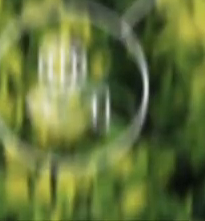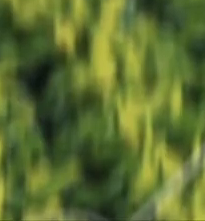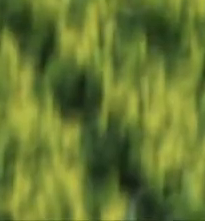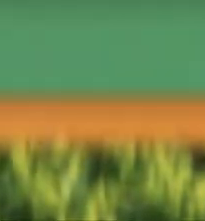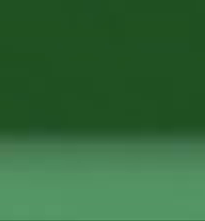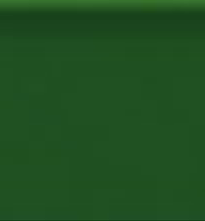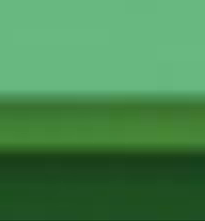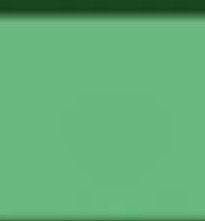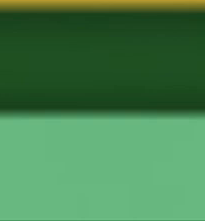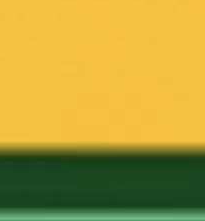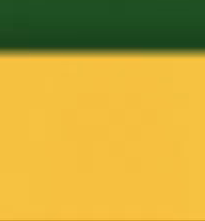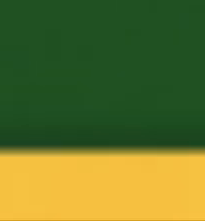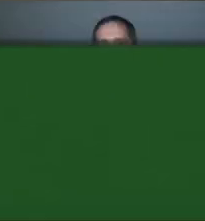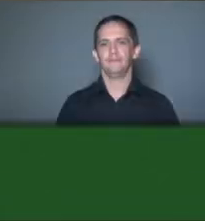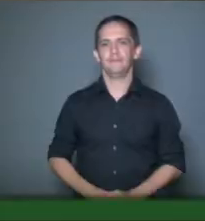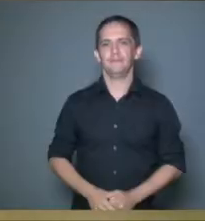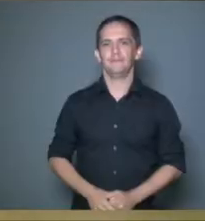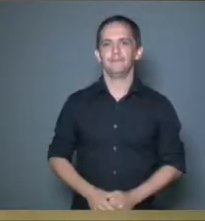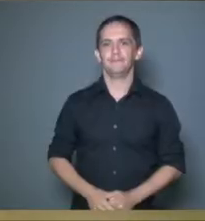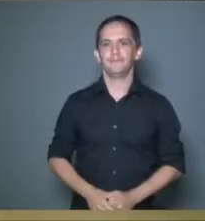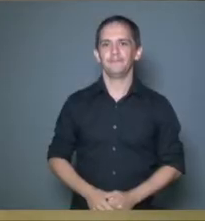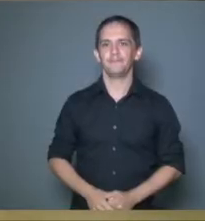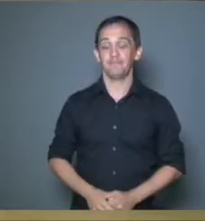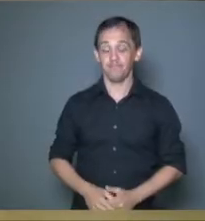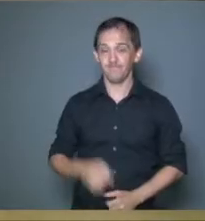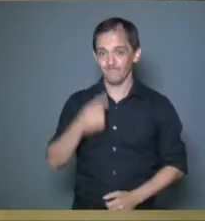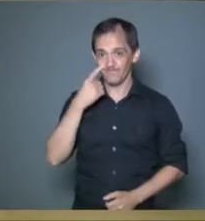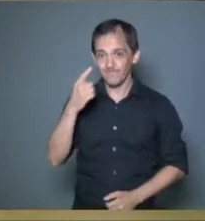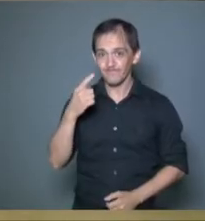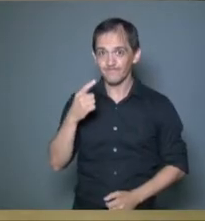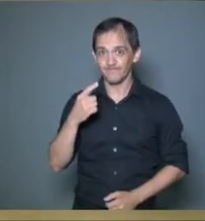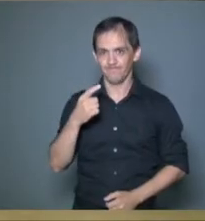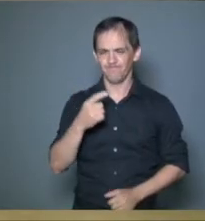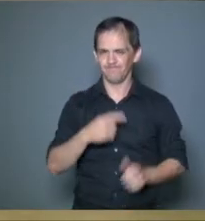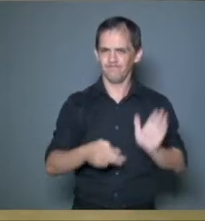We plant the future today.